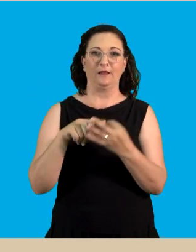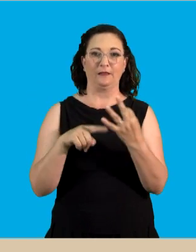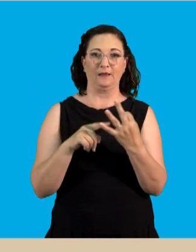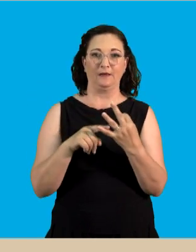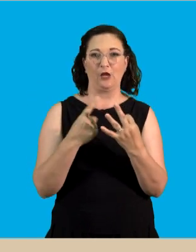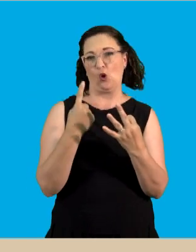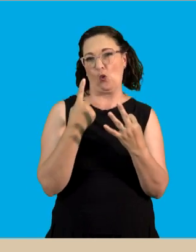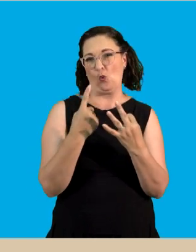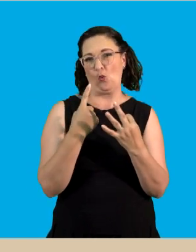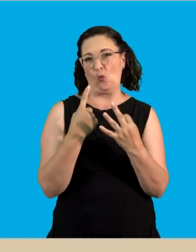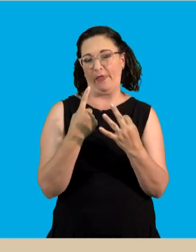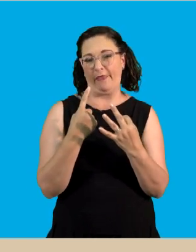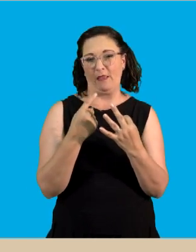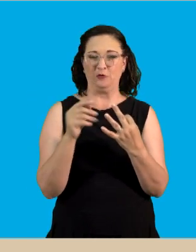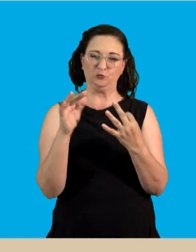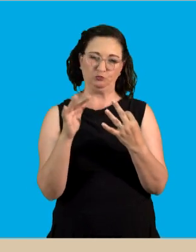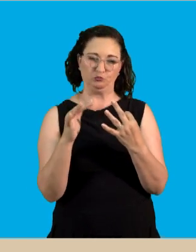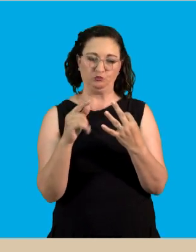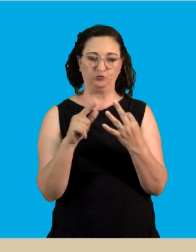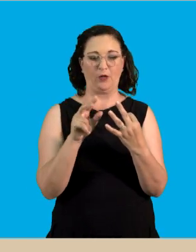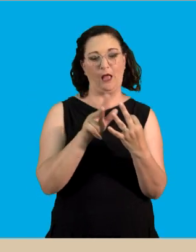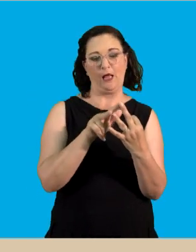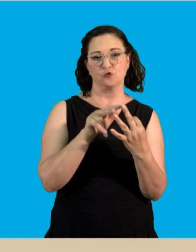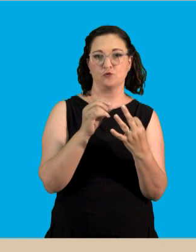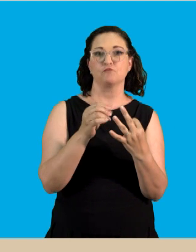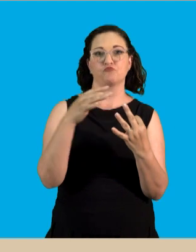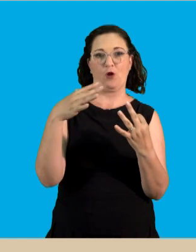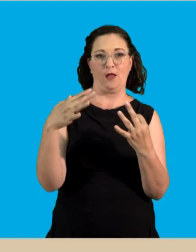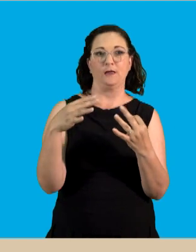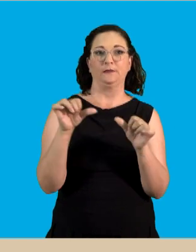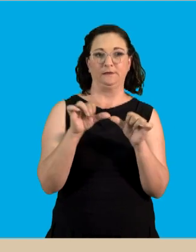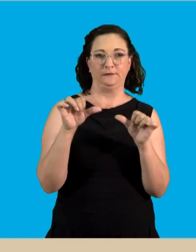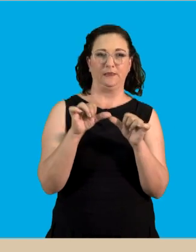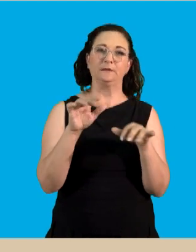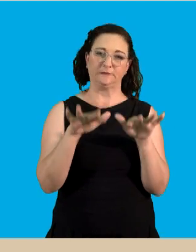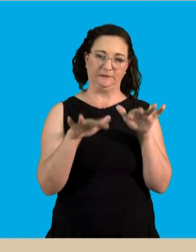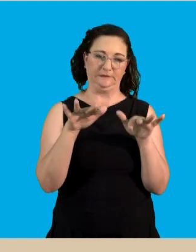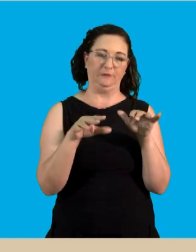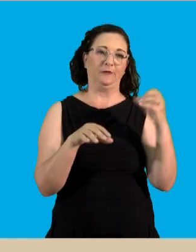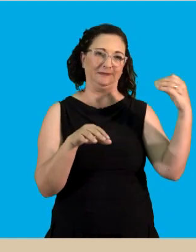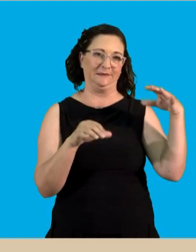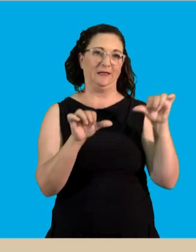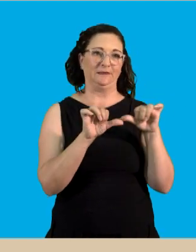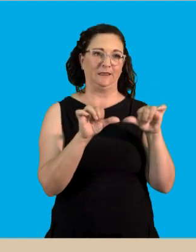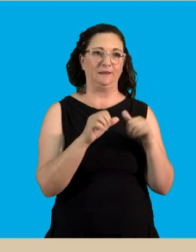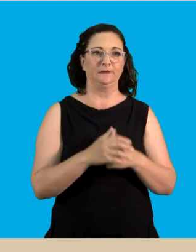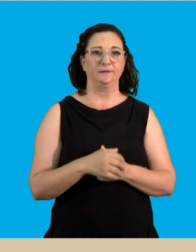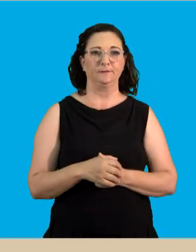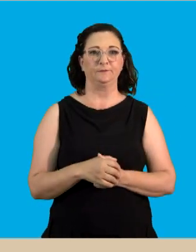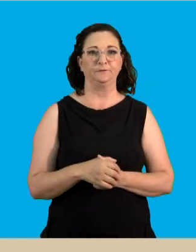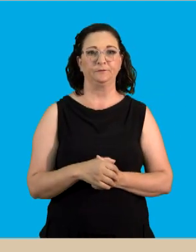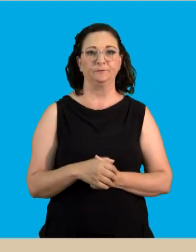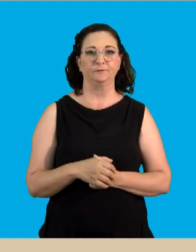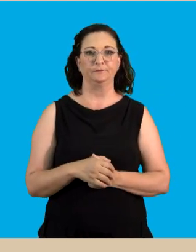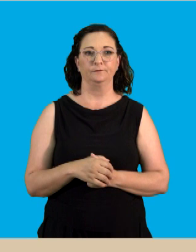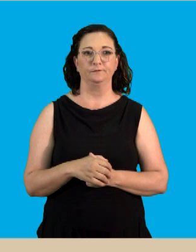and faint, and the others are 2 bright and bigger, about the size of the sun. If you look at the picture on my right